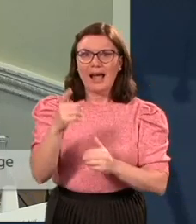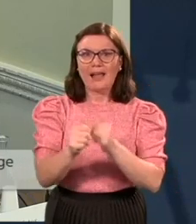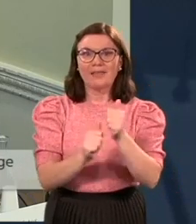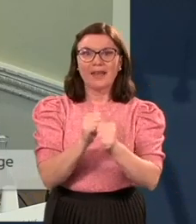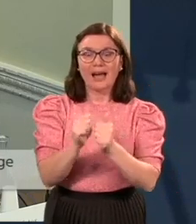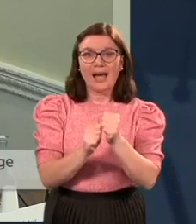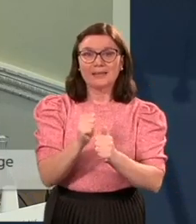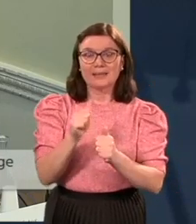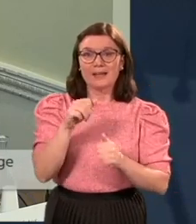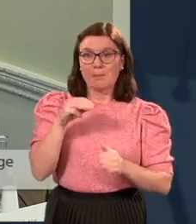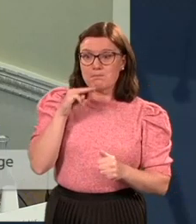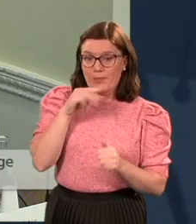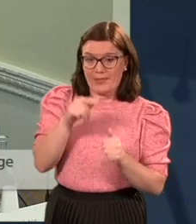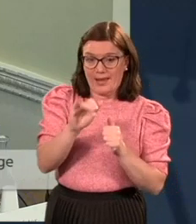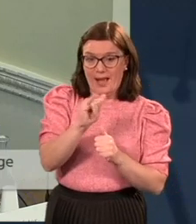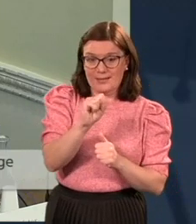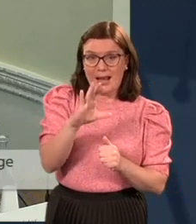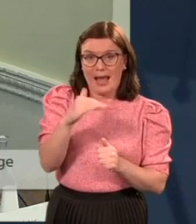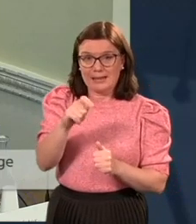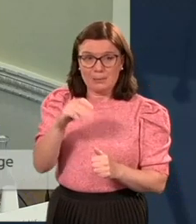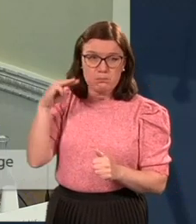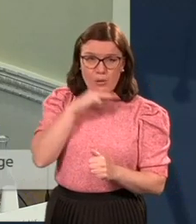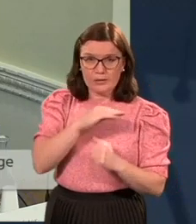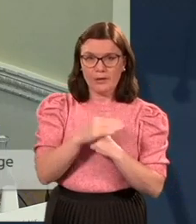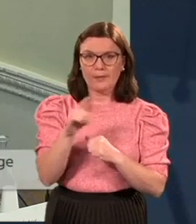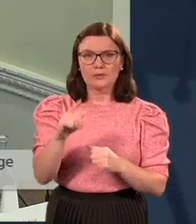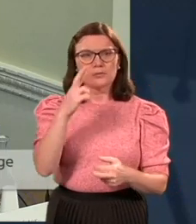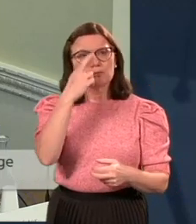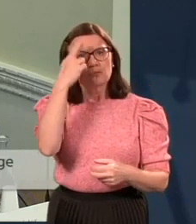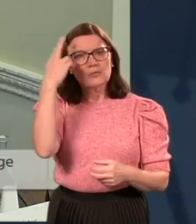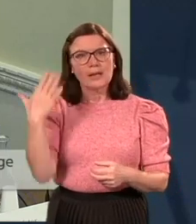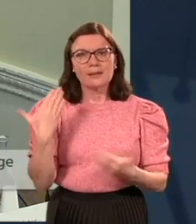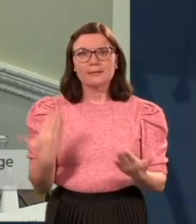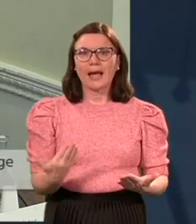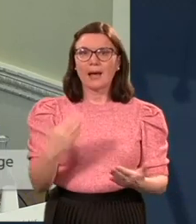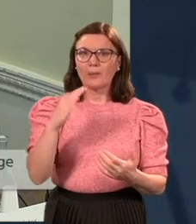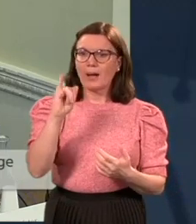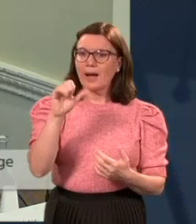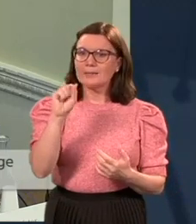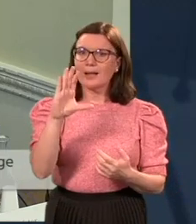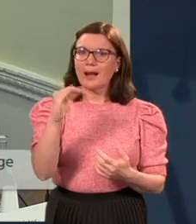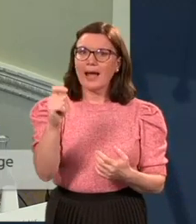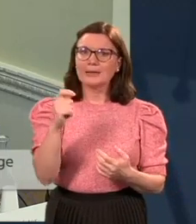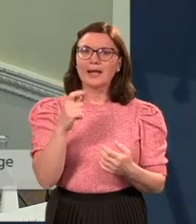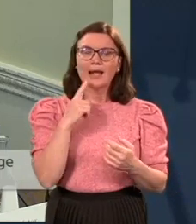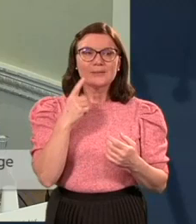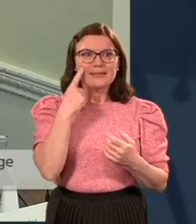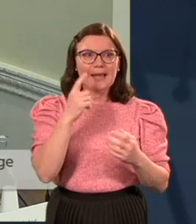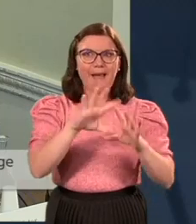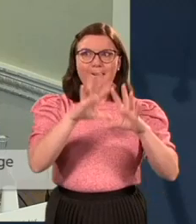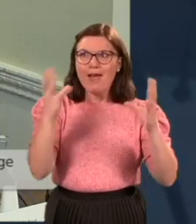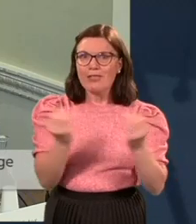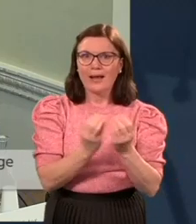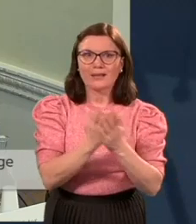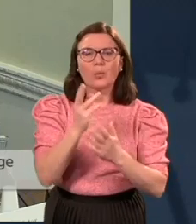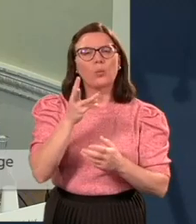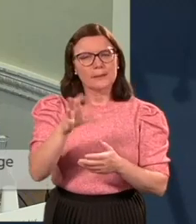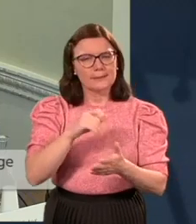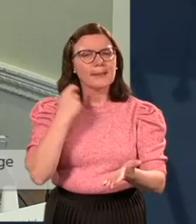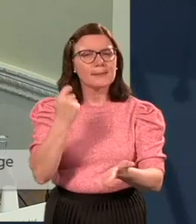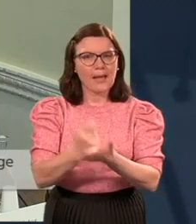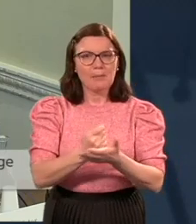importance. Realising the transformation envisaged in the ISL Act will take time. I celebrate the progress